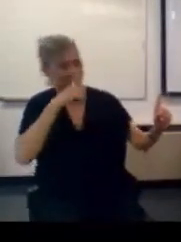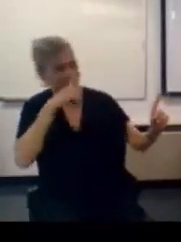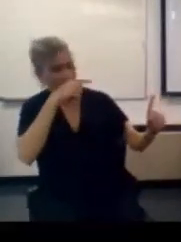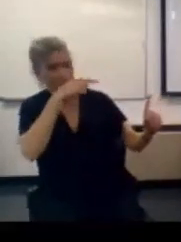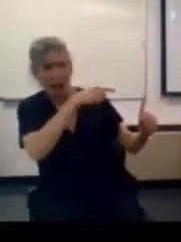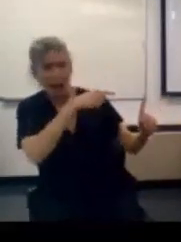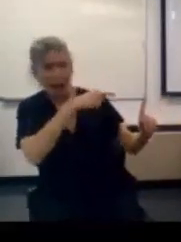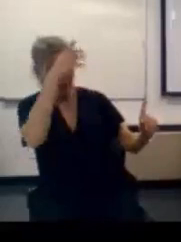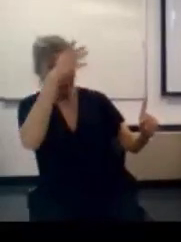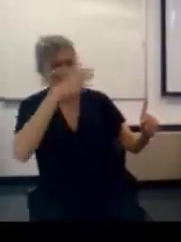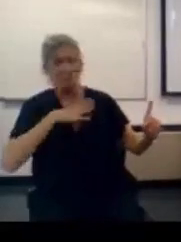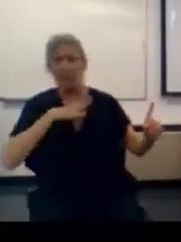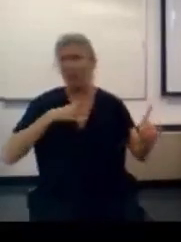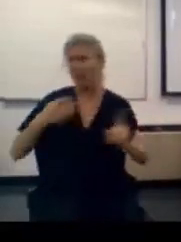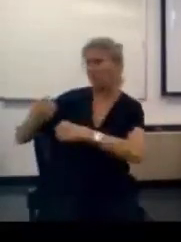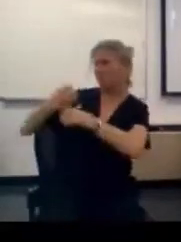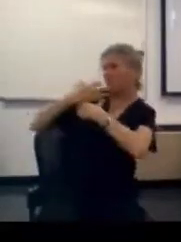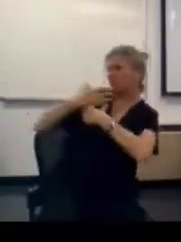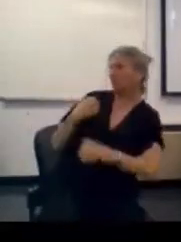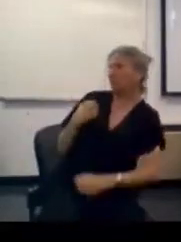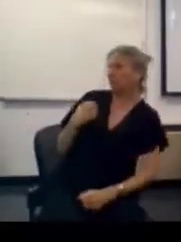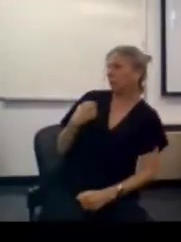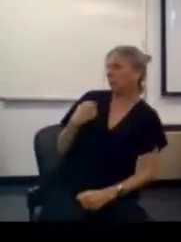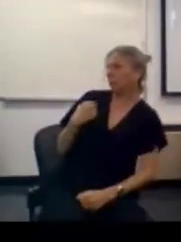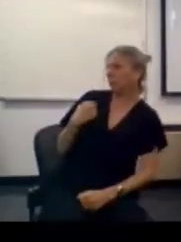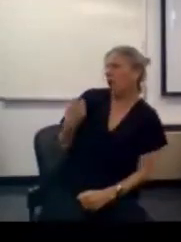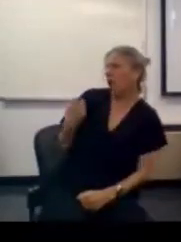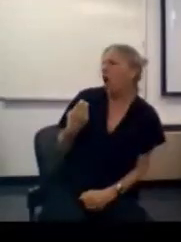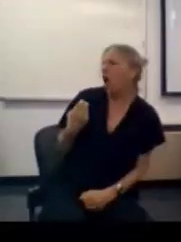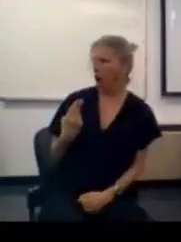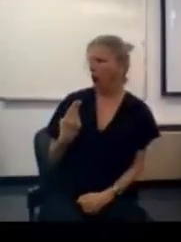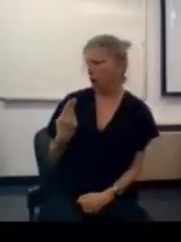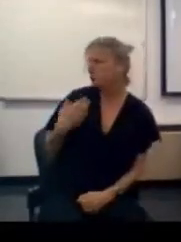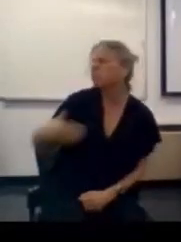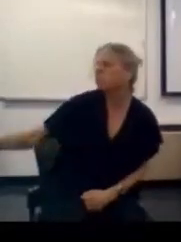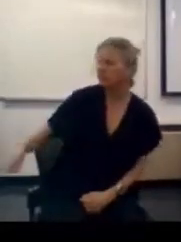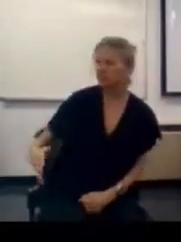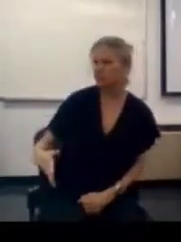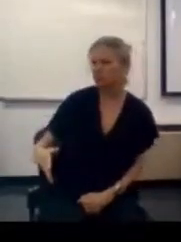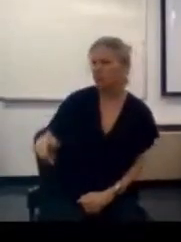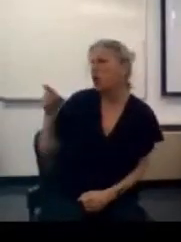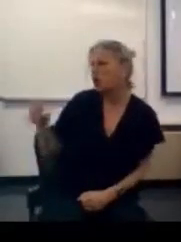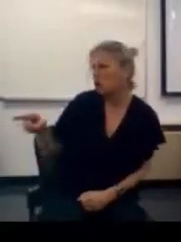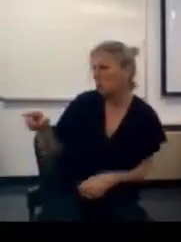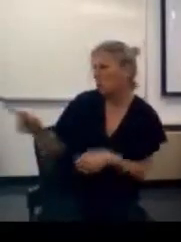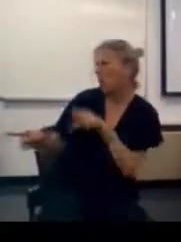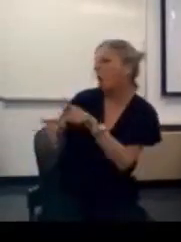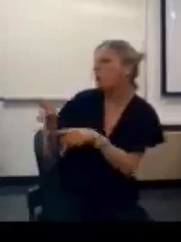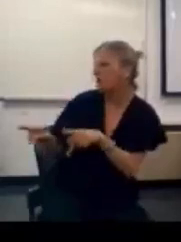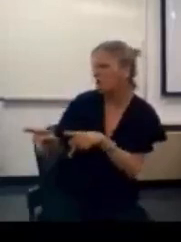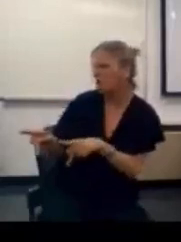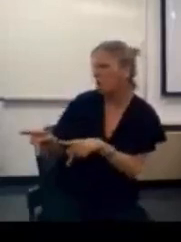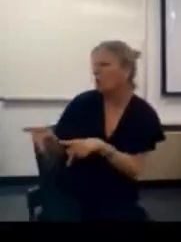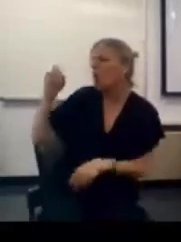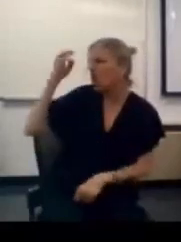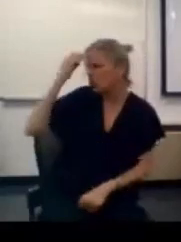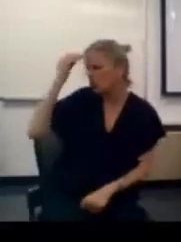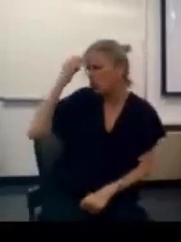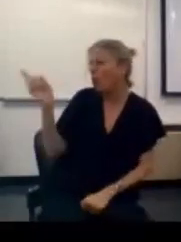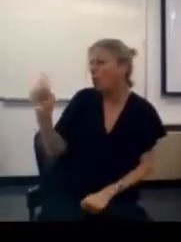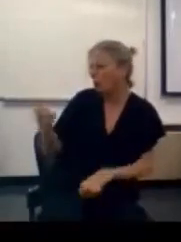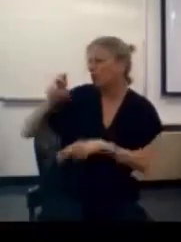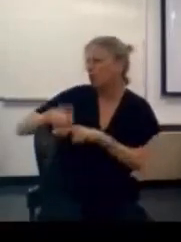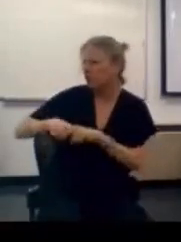spot or I was blocking a man's view, and the man looks at me and he yells at me, he says, oh, get out of the way. You